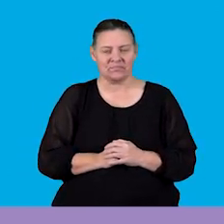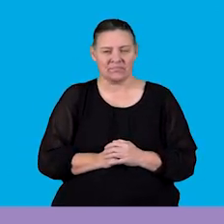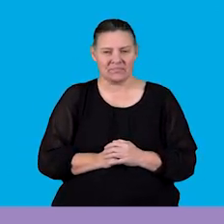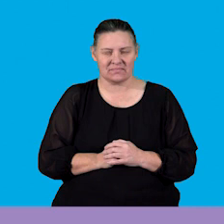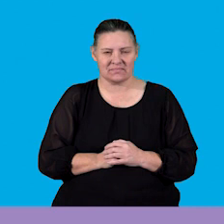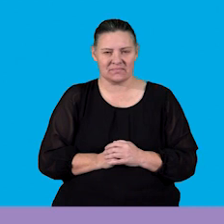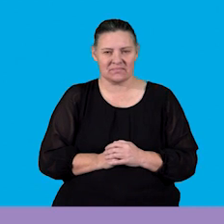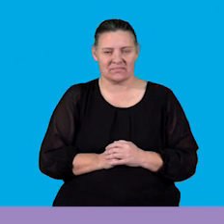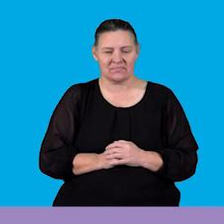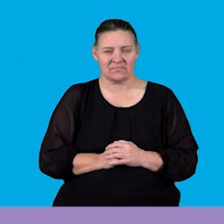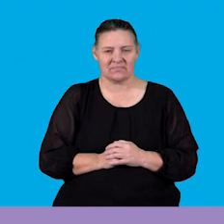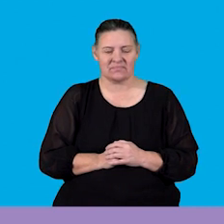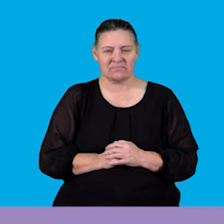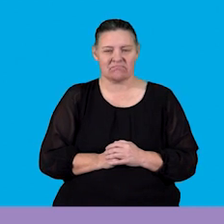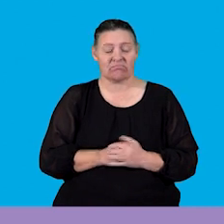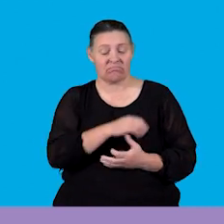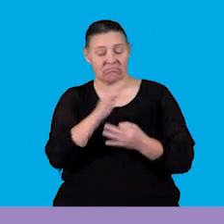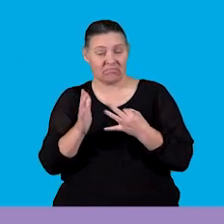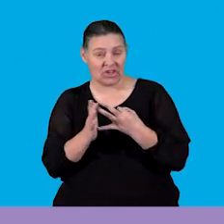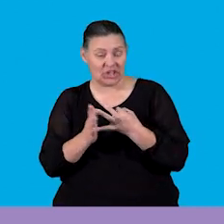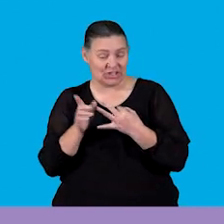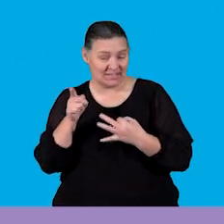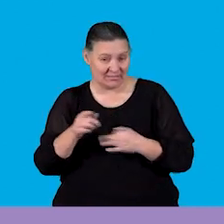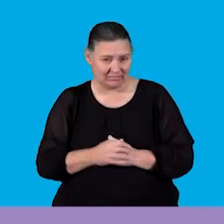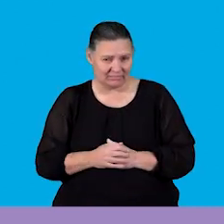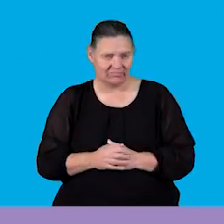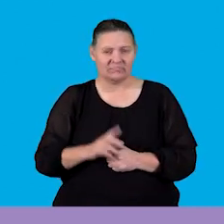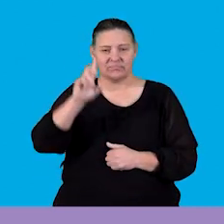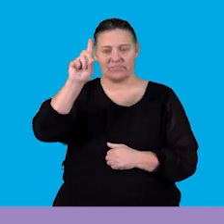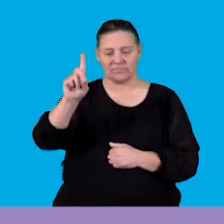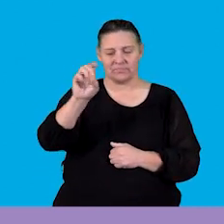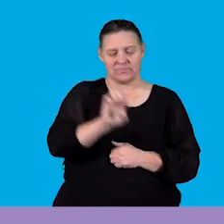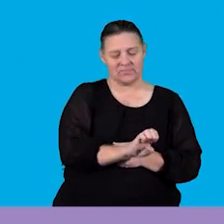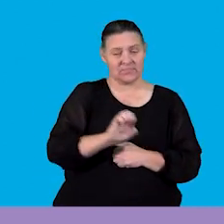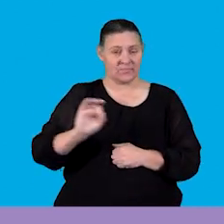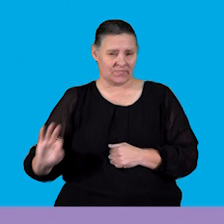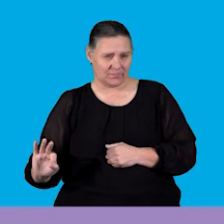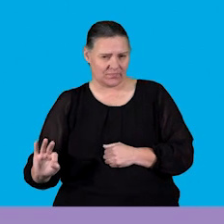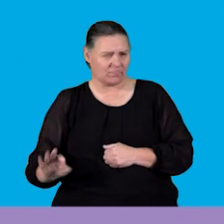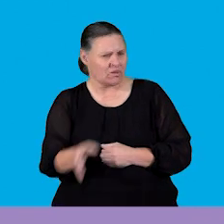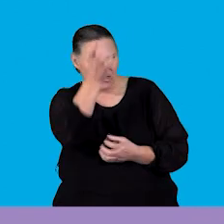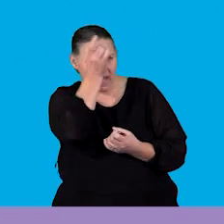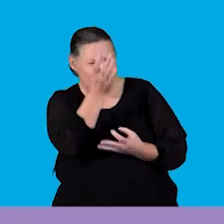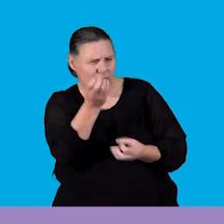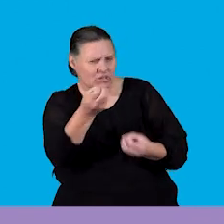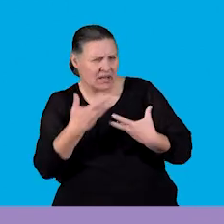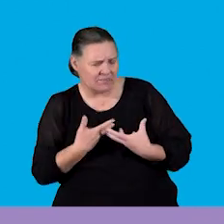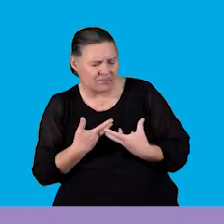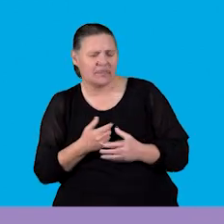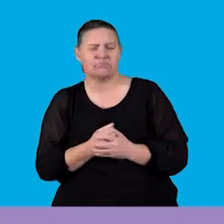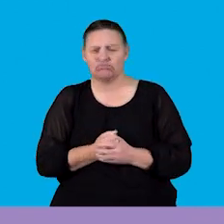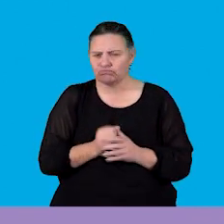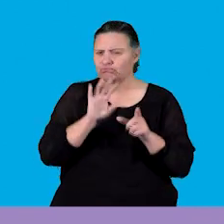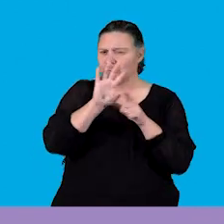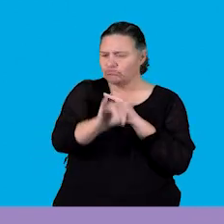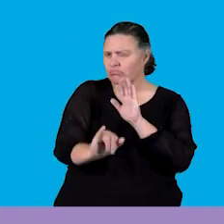R are also equal. Let's look at triangle DEF. And what information have we been